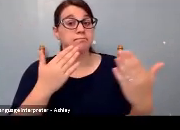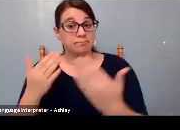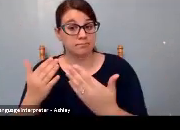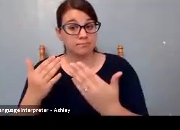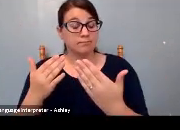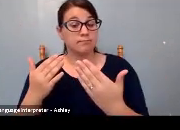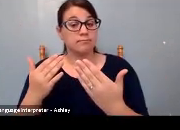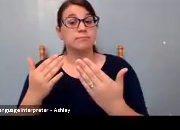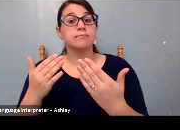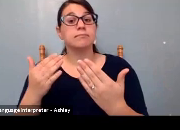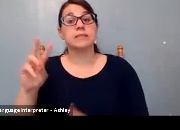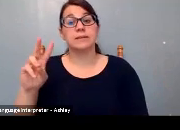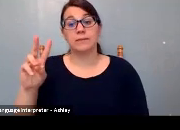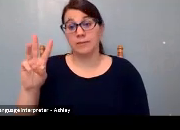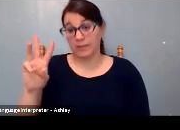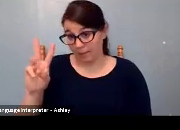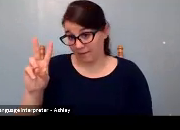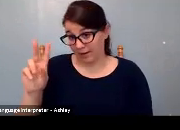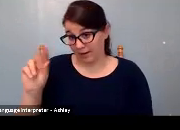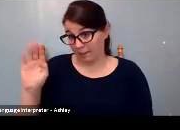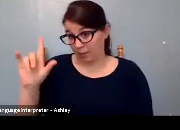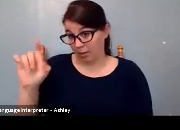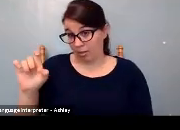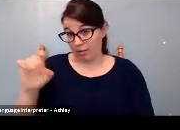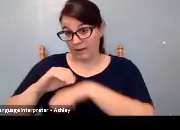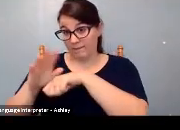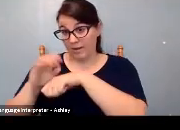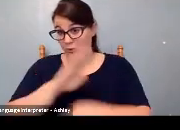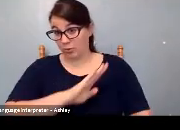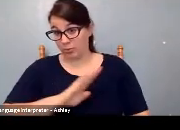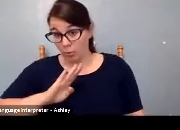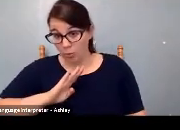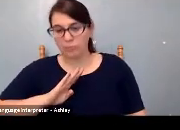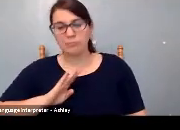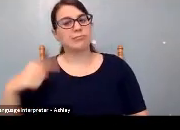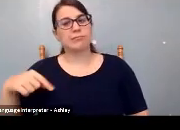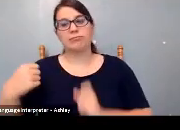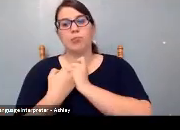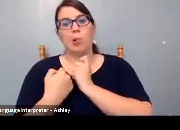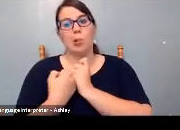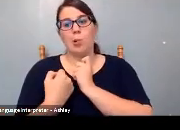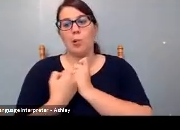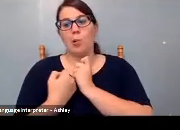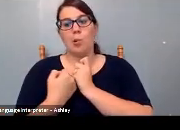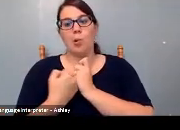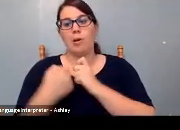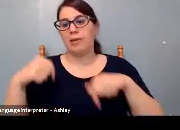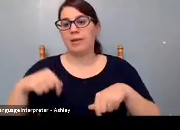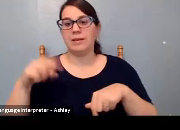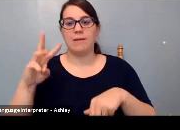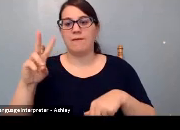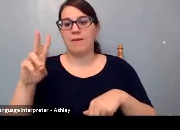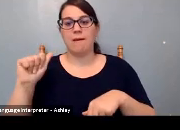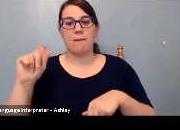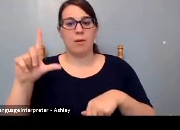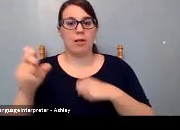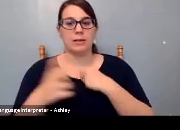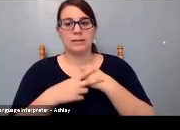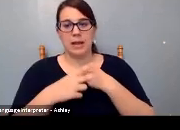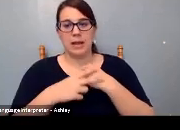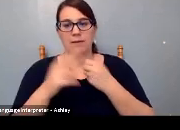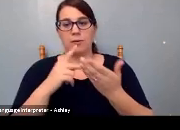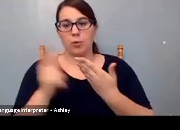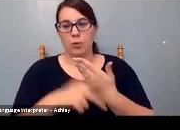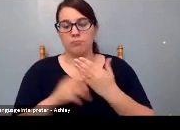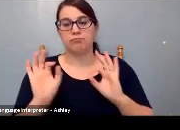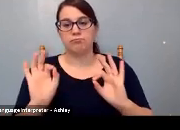and thank the WVABLE Advisory Board members for their ongoing support of WVABLE Savings Program. As you can see